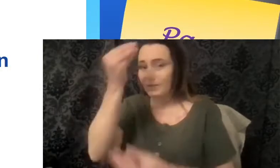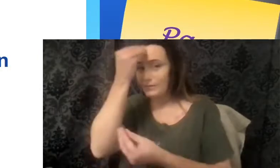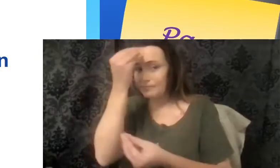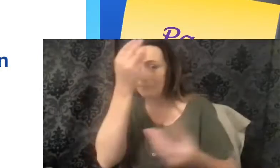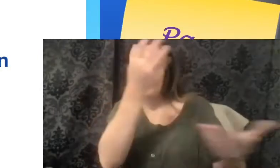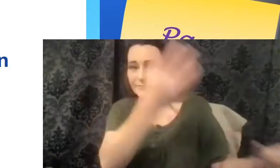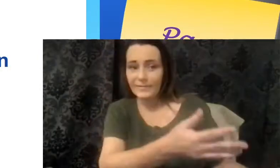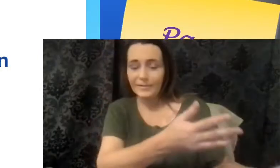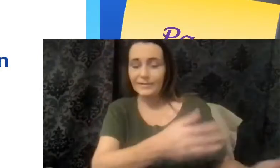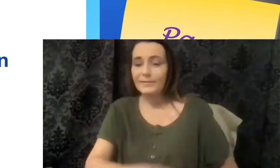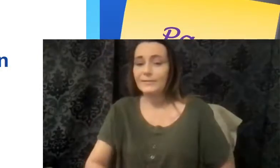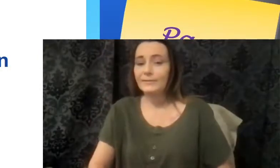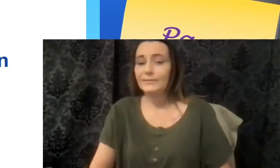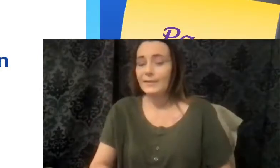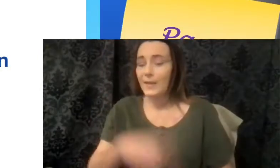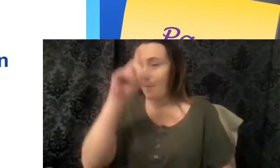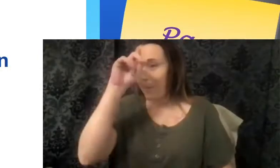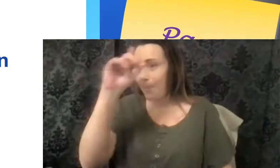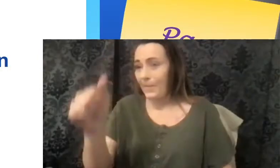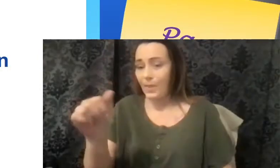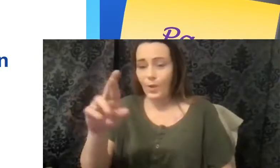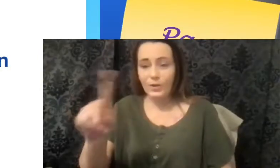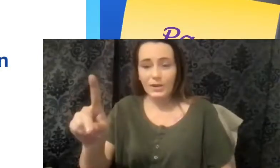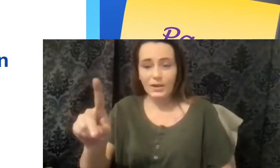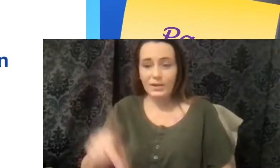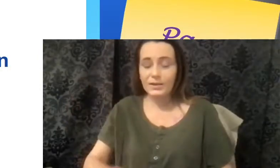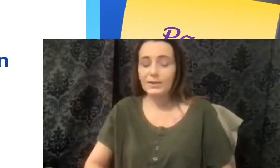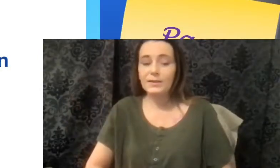for the most part.